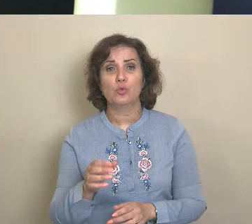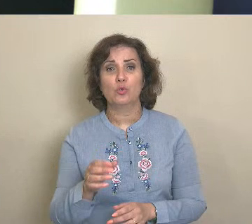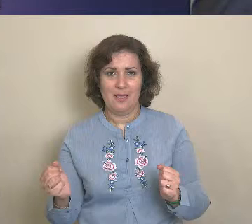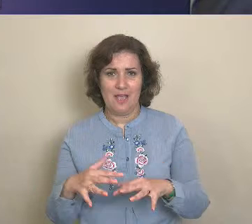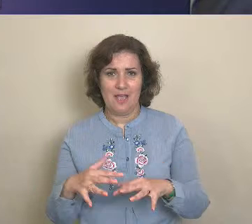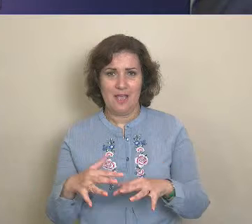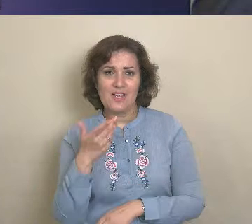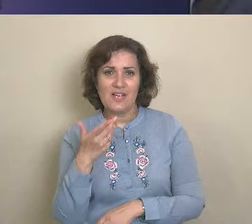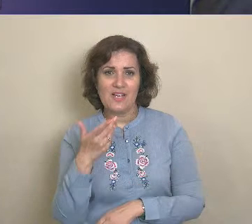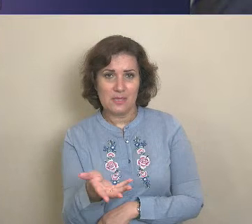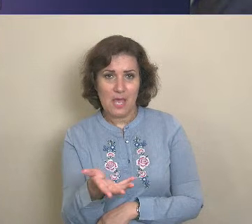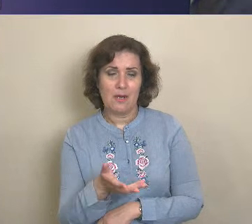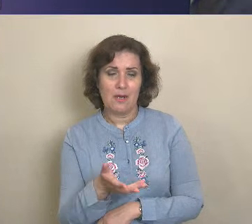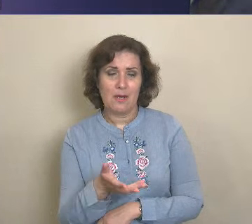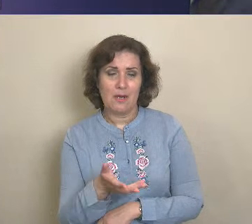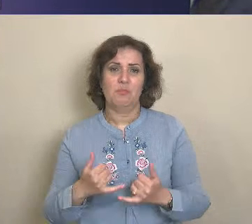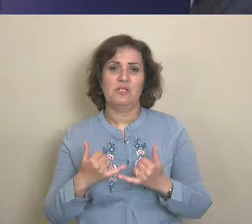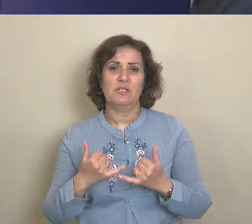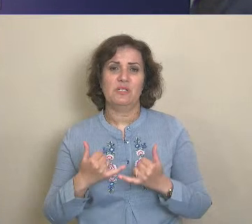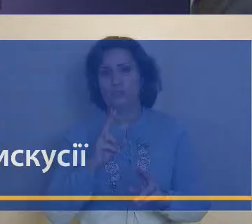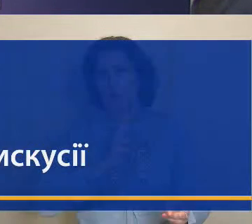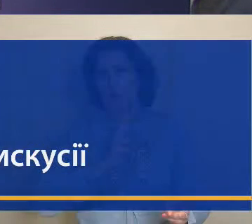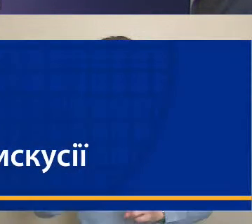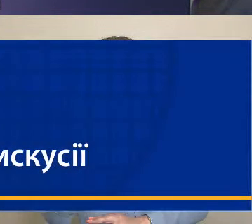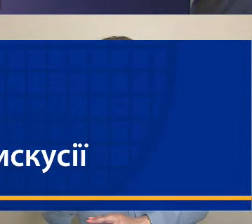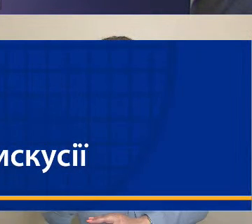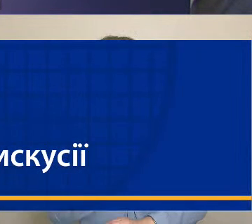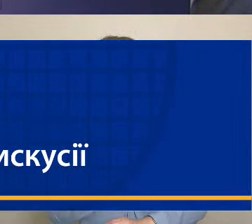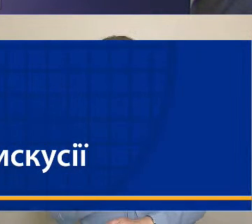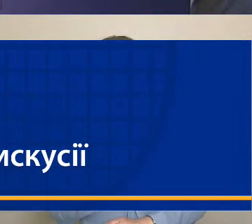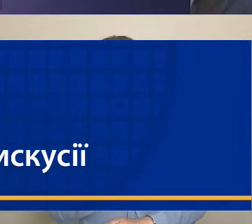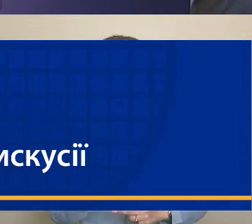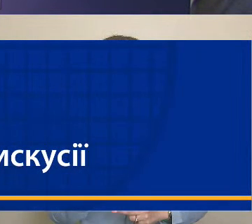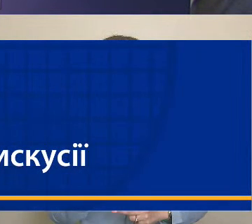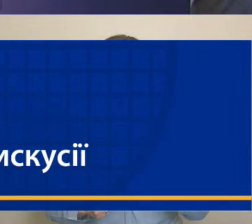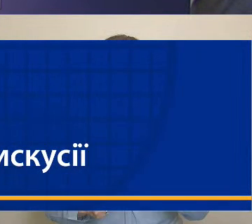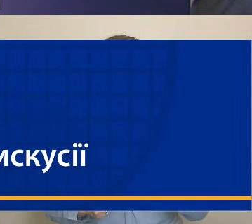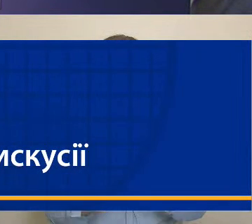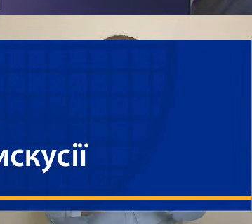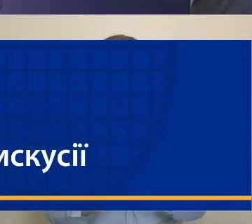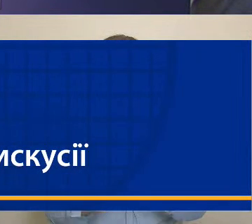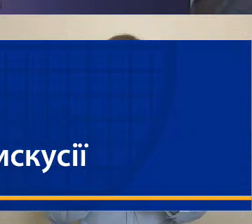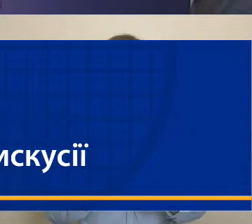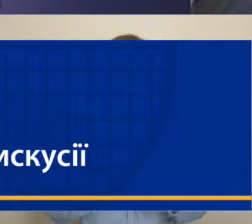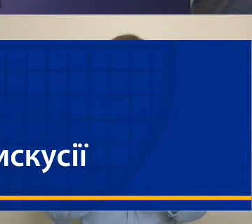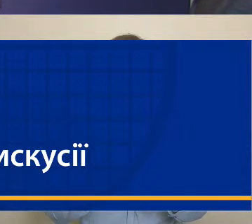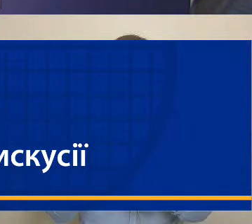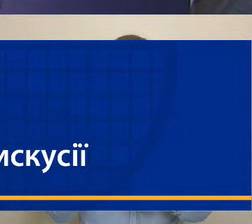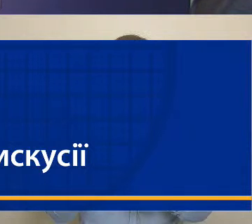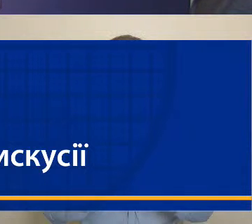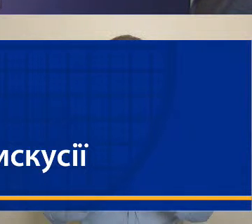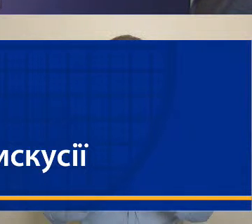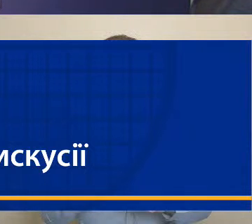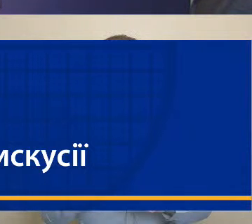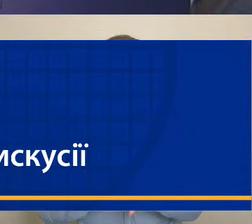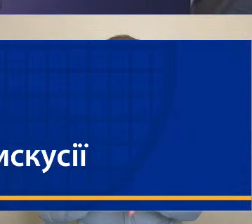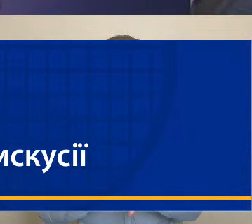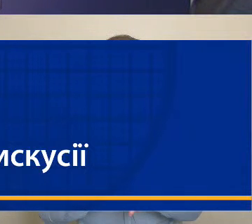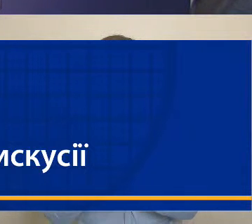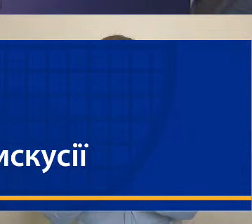have a separate webinar dedicated to complaints, and we have a 2-hour discussion of